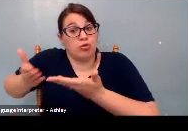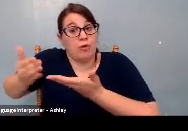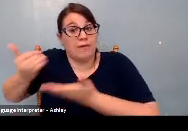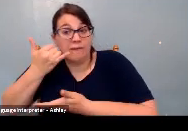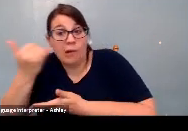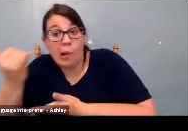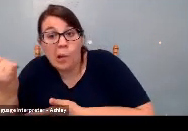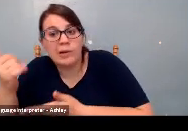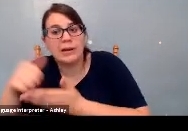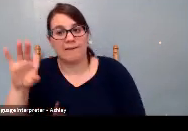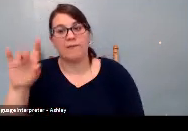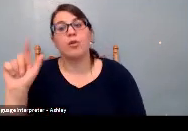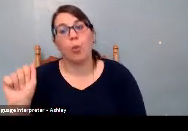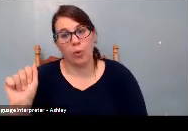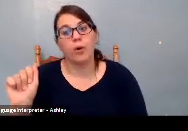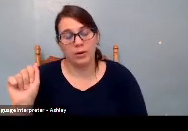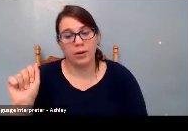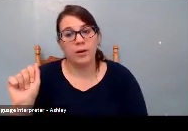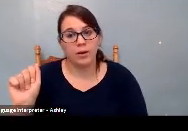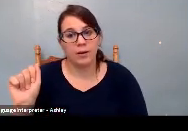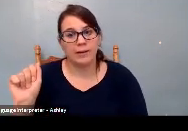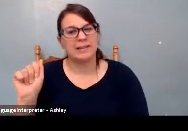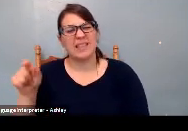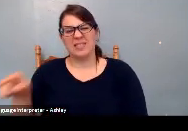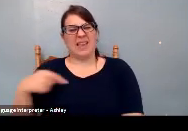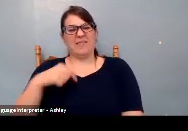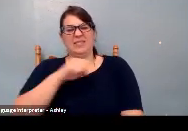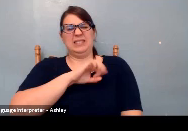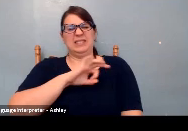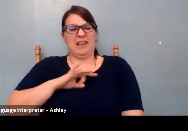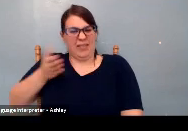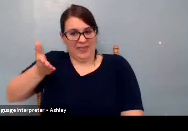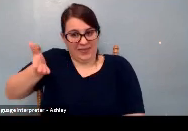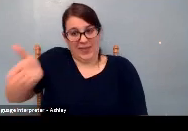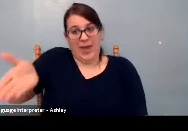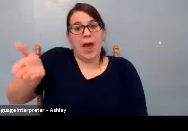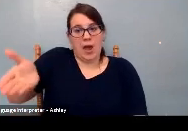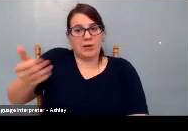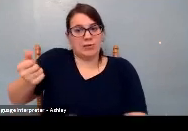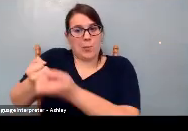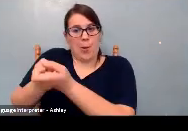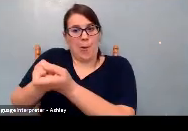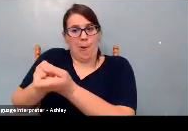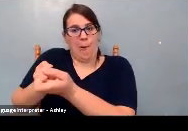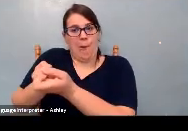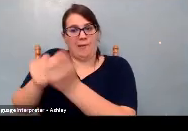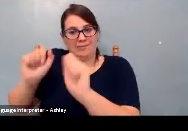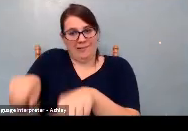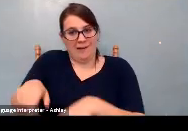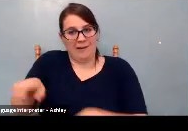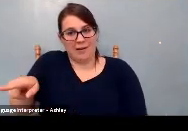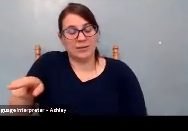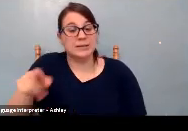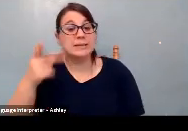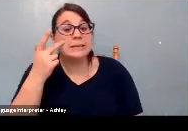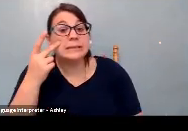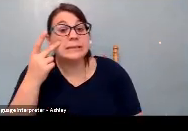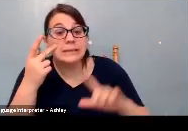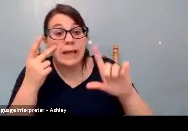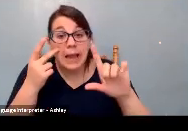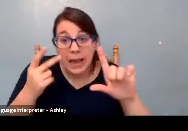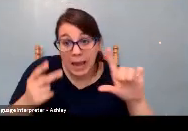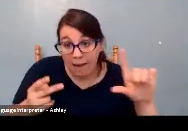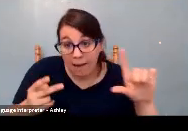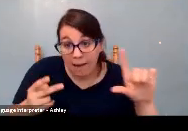have a dedicated staff that can provide customer service support. So the number you see to the left of your